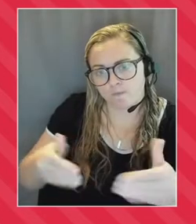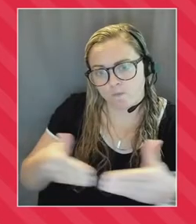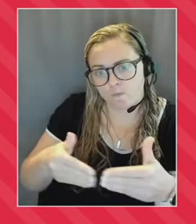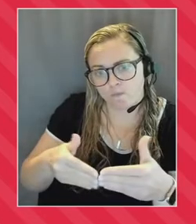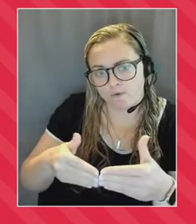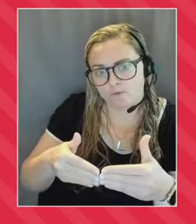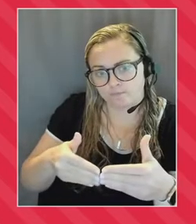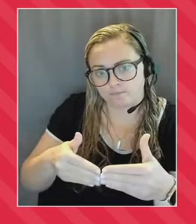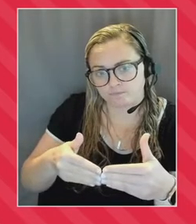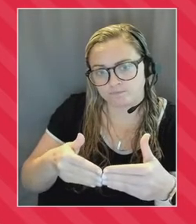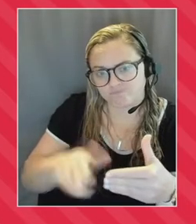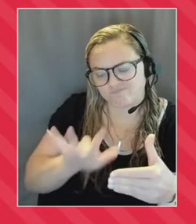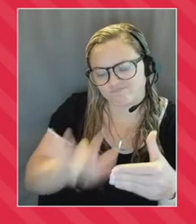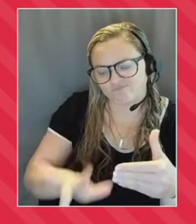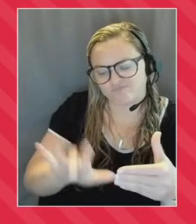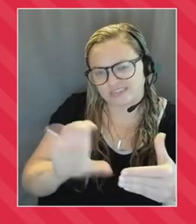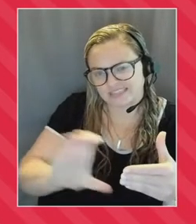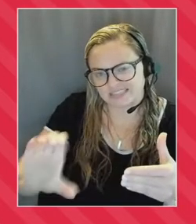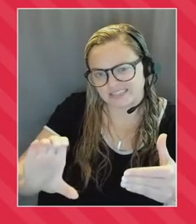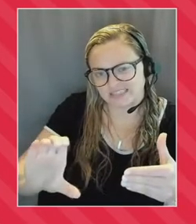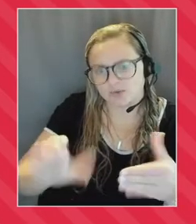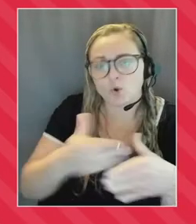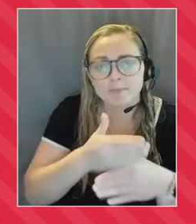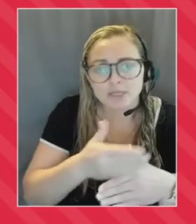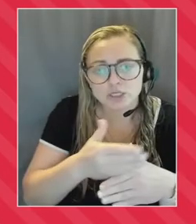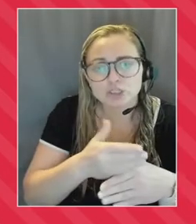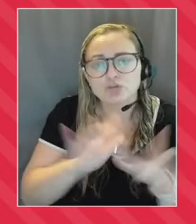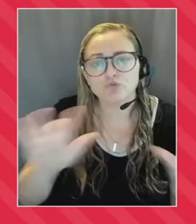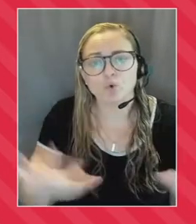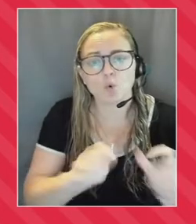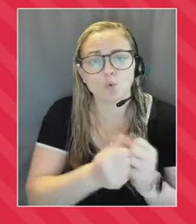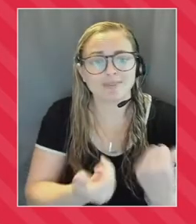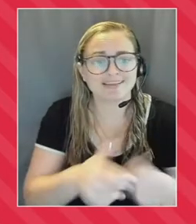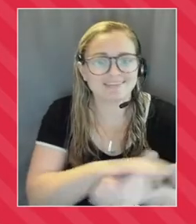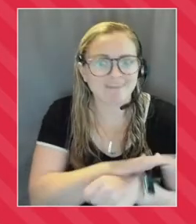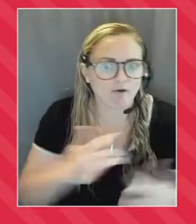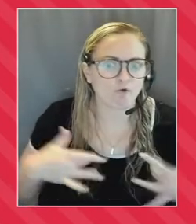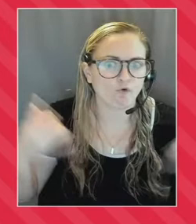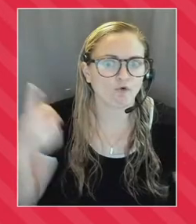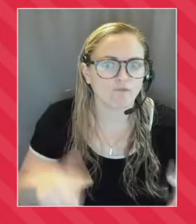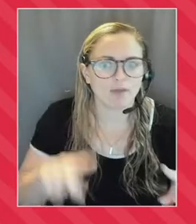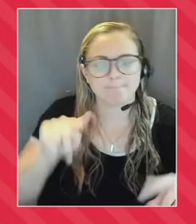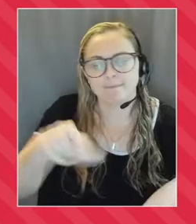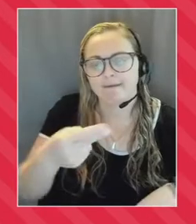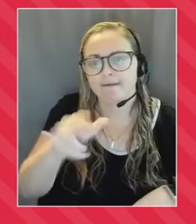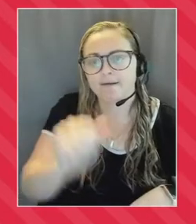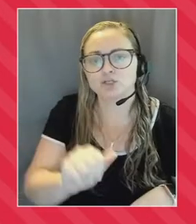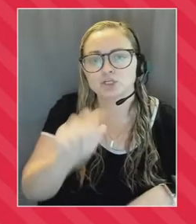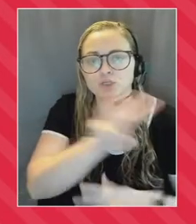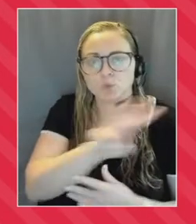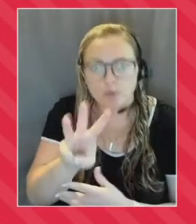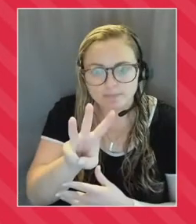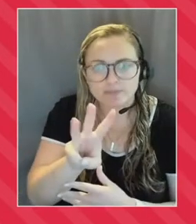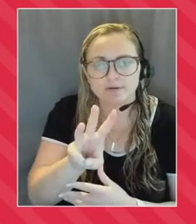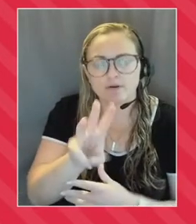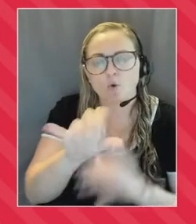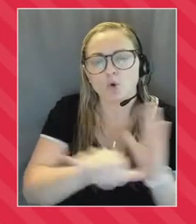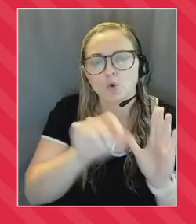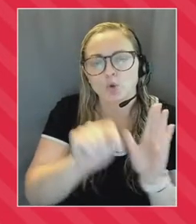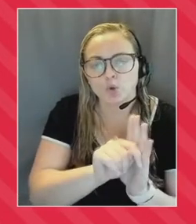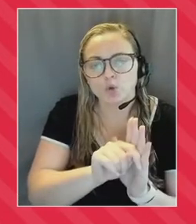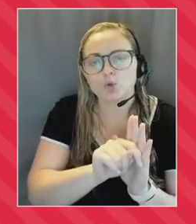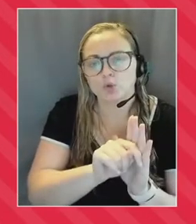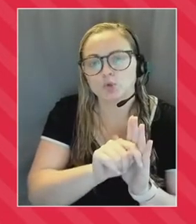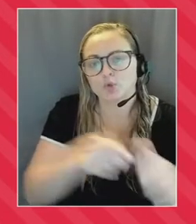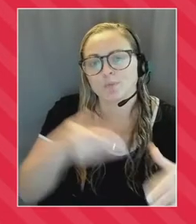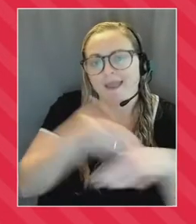in. We'll also be sharing a recording of the entire event on PHA's website and our YouTube channel after the